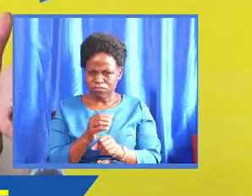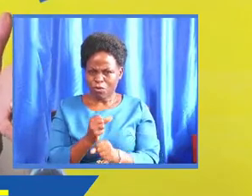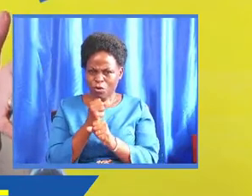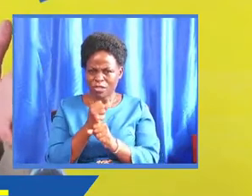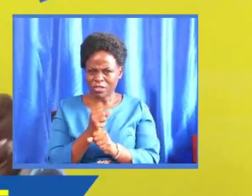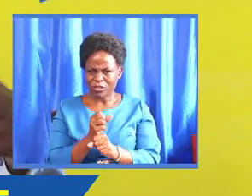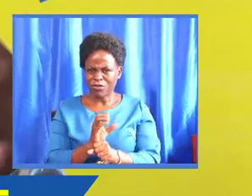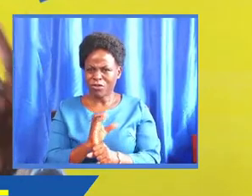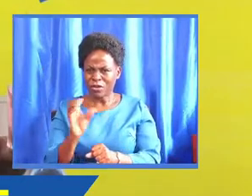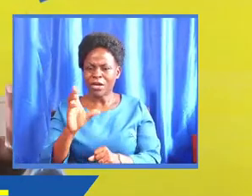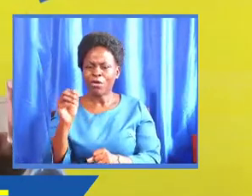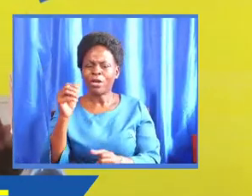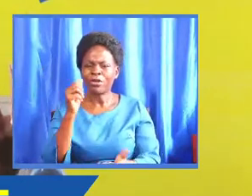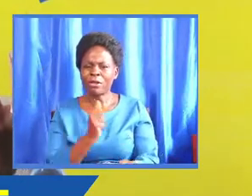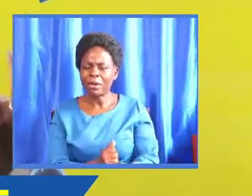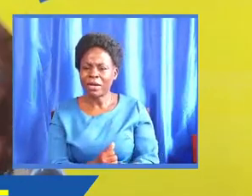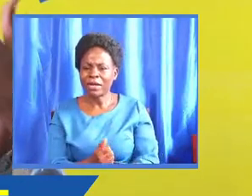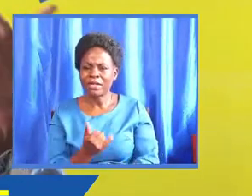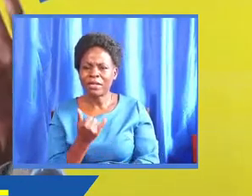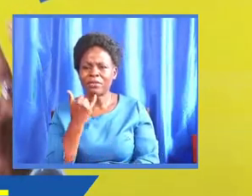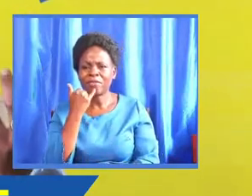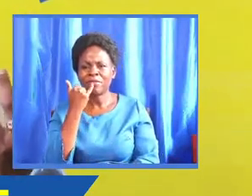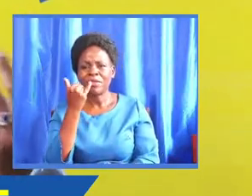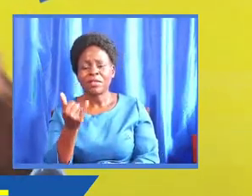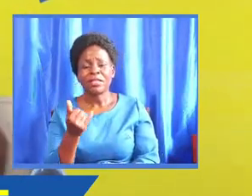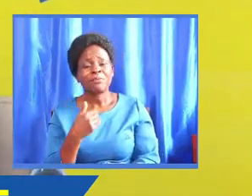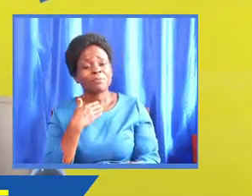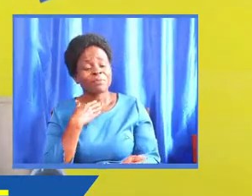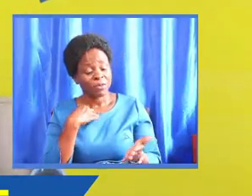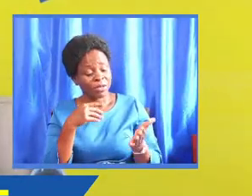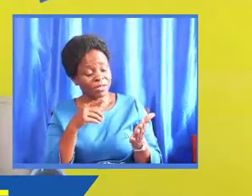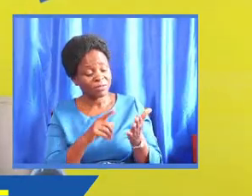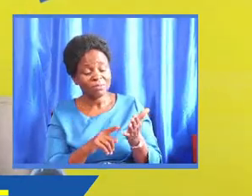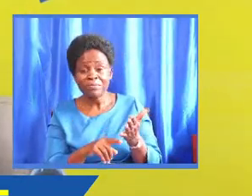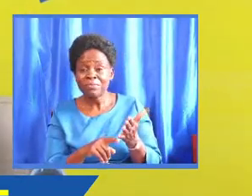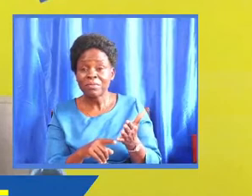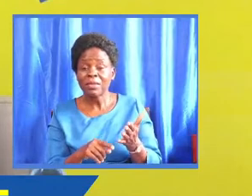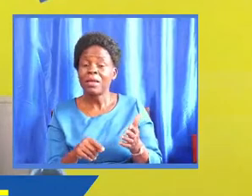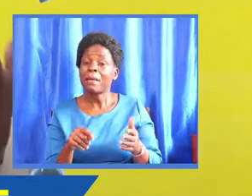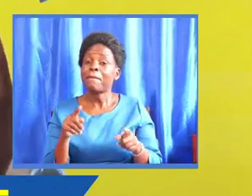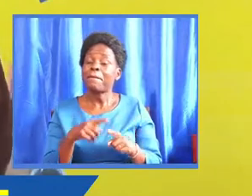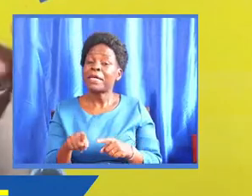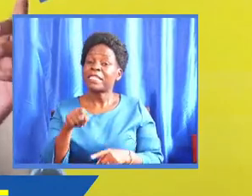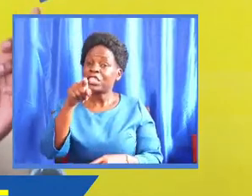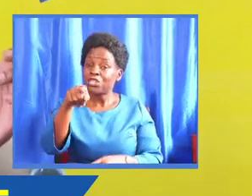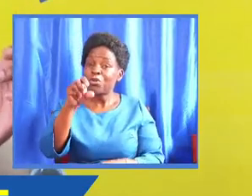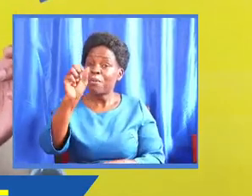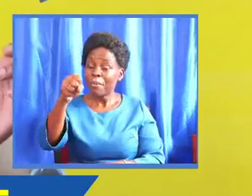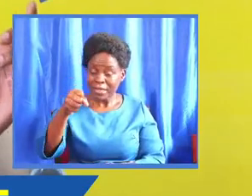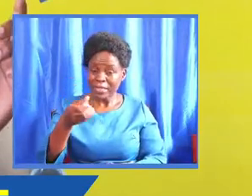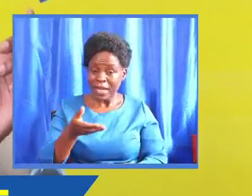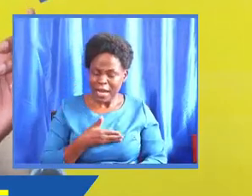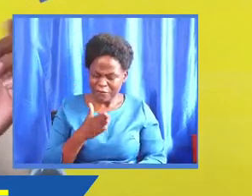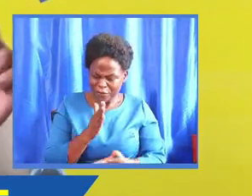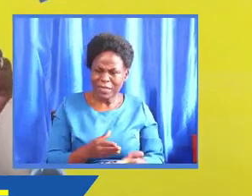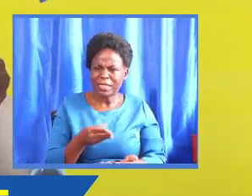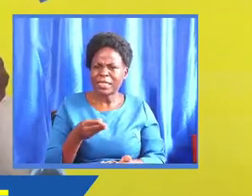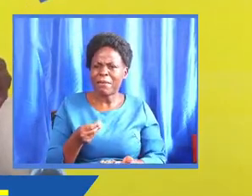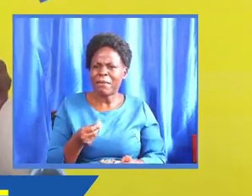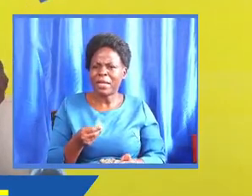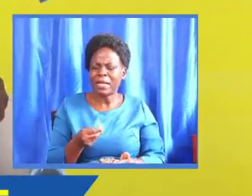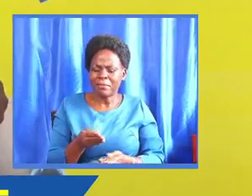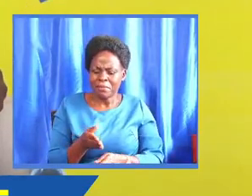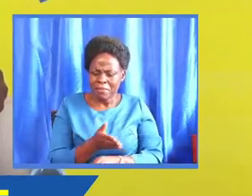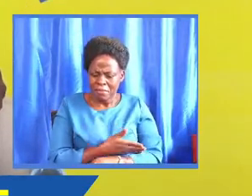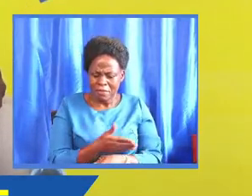you're going to the bank, and they'll tell you we'll probably give you 70% or 80%. But even then, you must have a certain amount of money before you